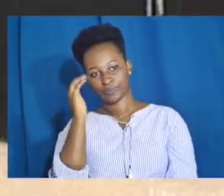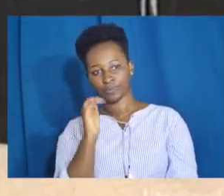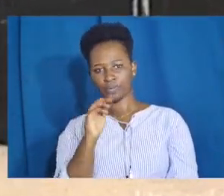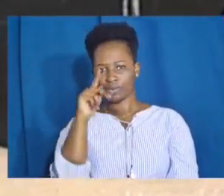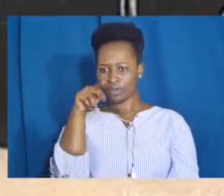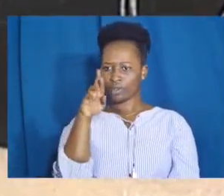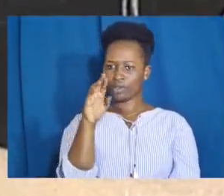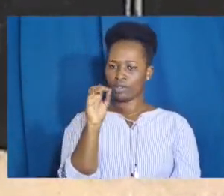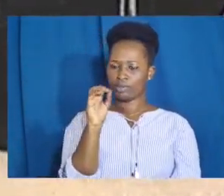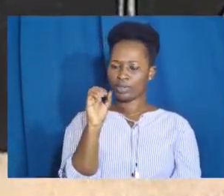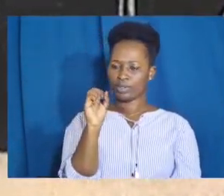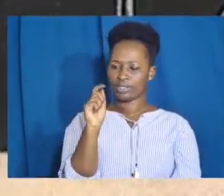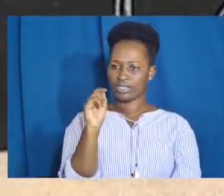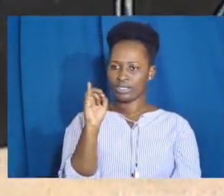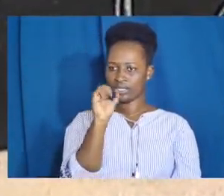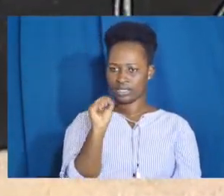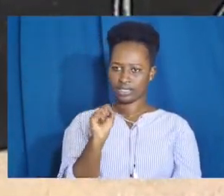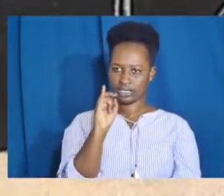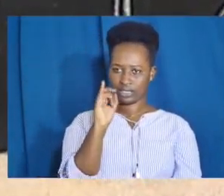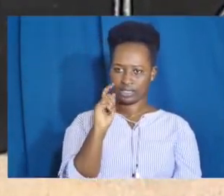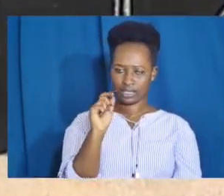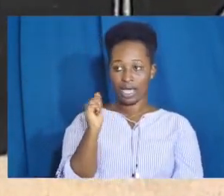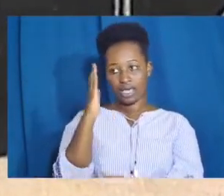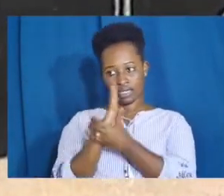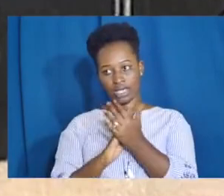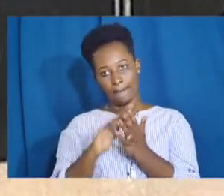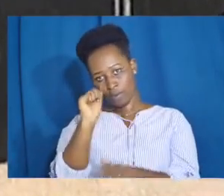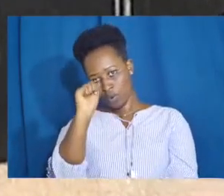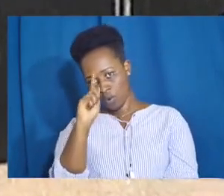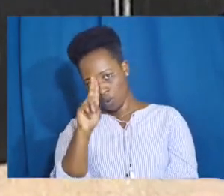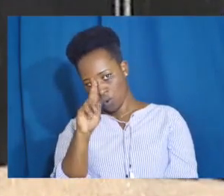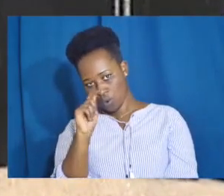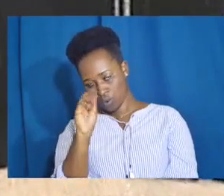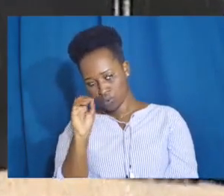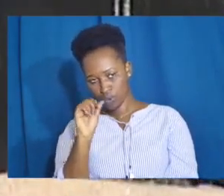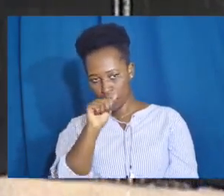Protista, some of them are autotrophic. Others are heterotrophic.